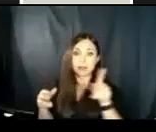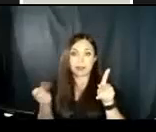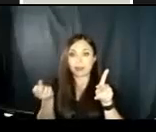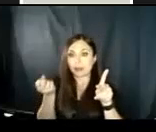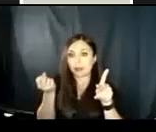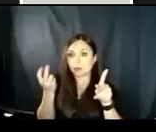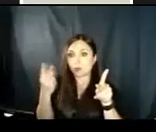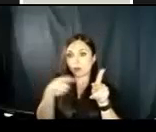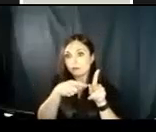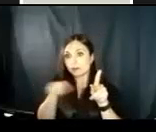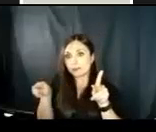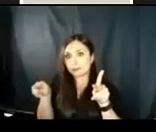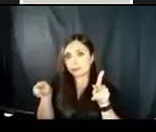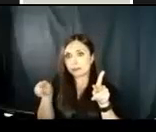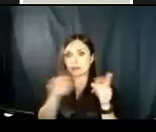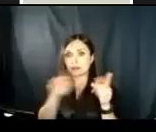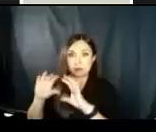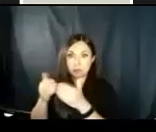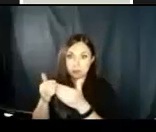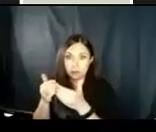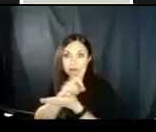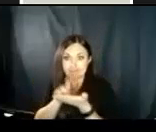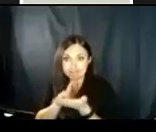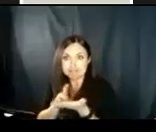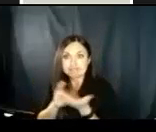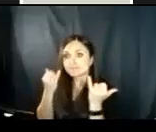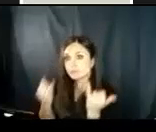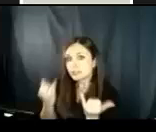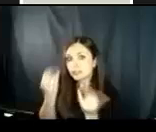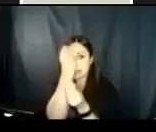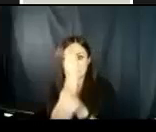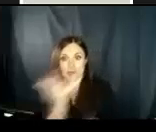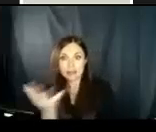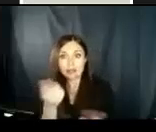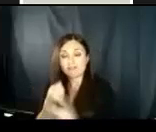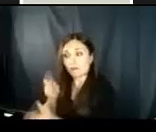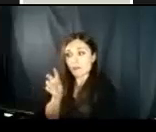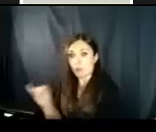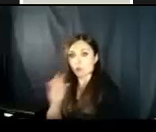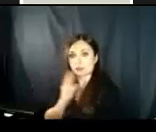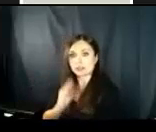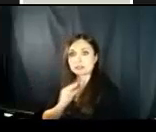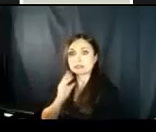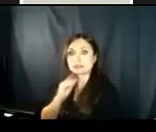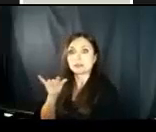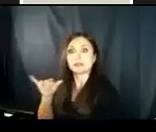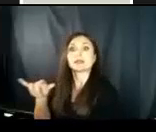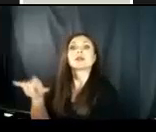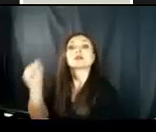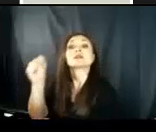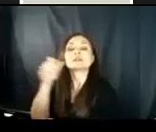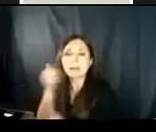course design. And so some of the things I'll be sharing today are taken from those experiences, best